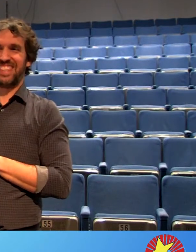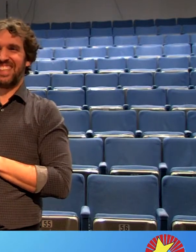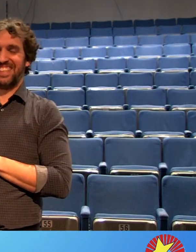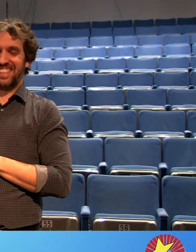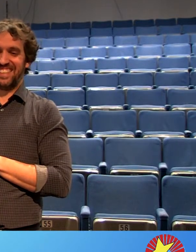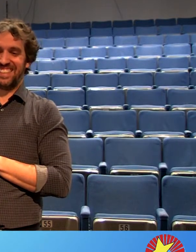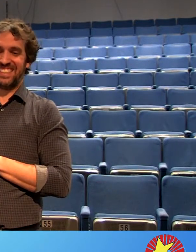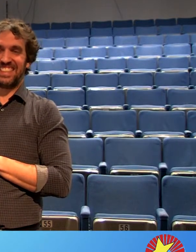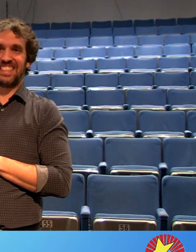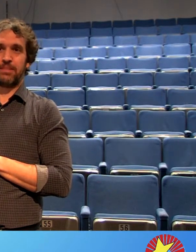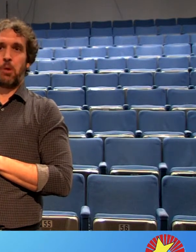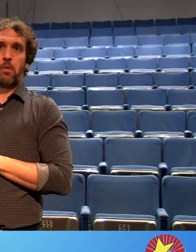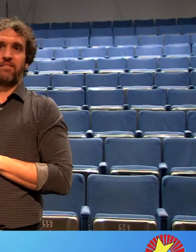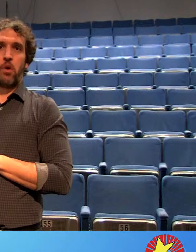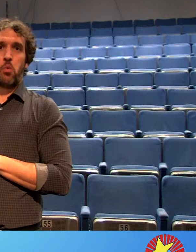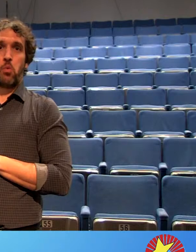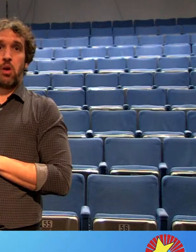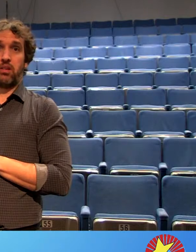retention was at